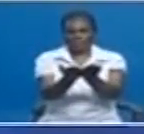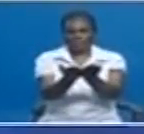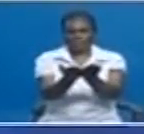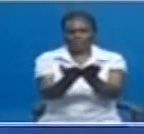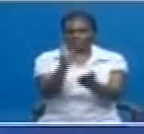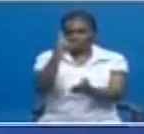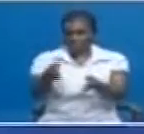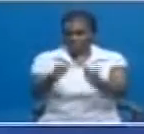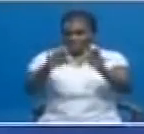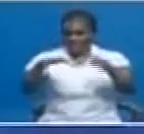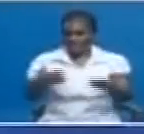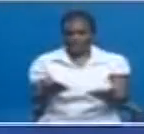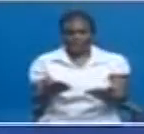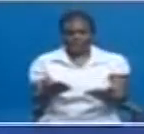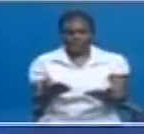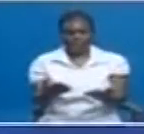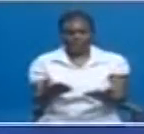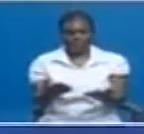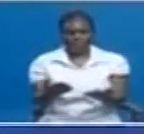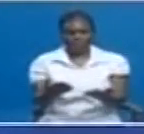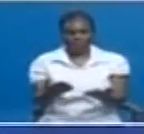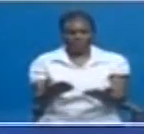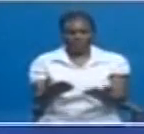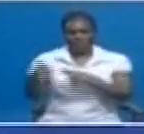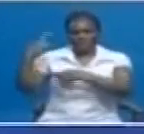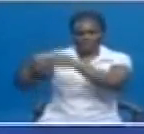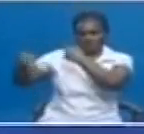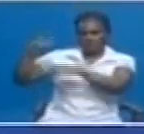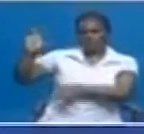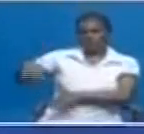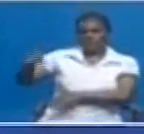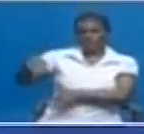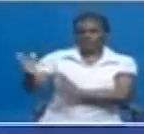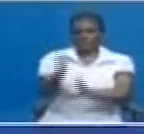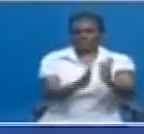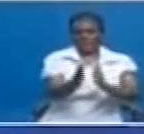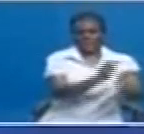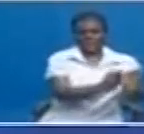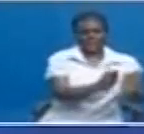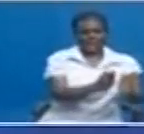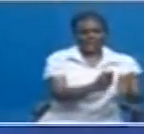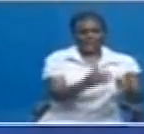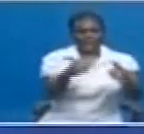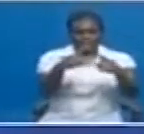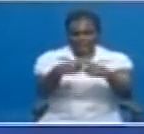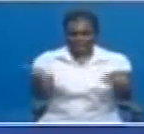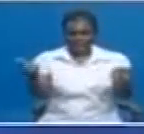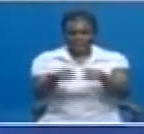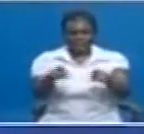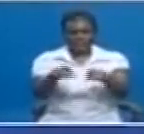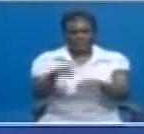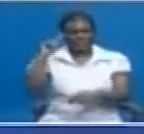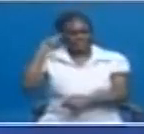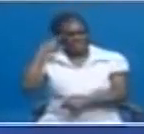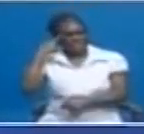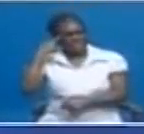The one way to do that is to boost their marketing, review their marketing strategy. But I think they should also concurrently